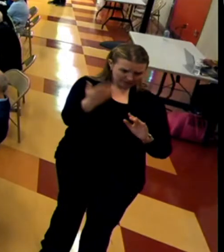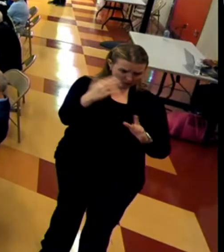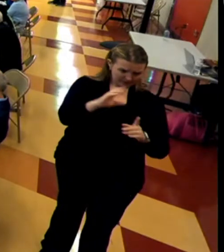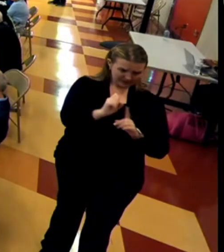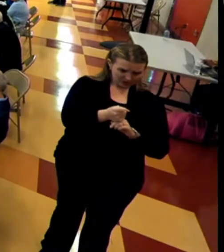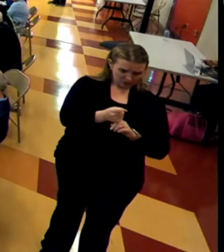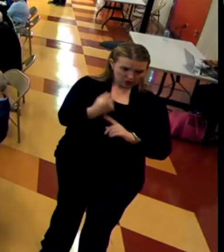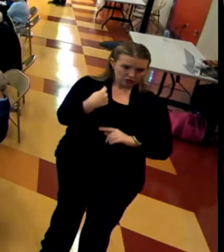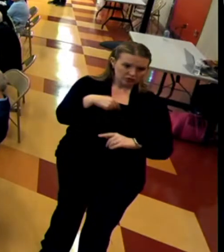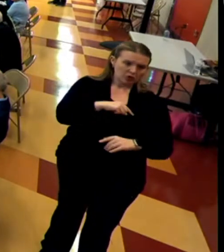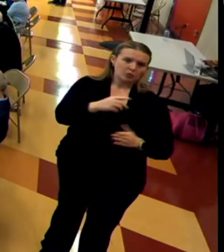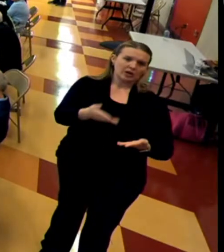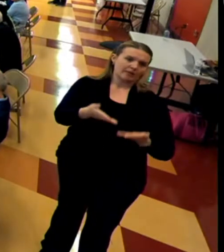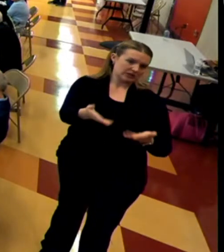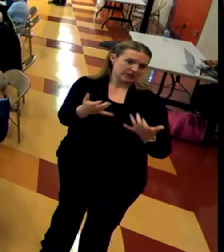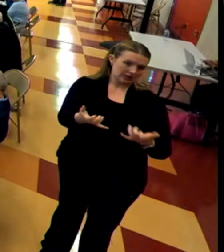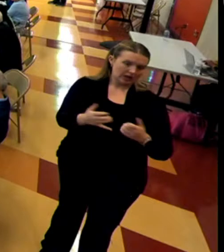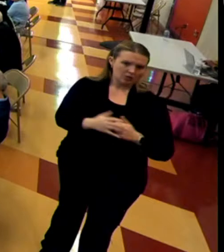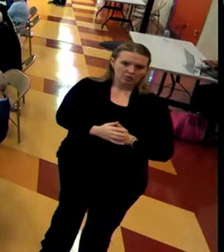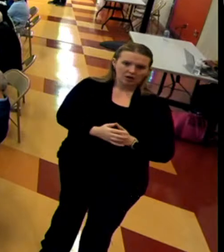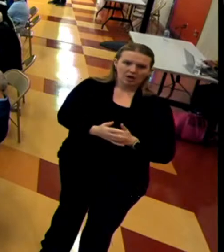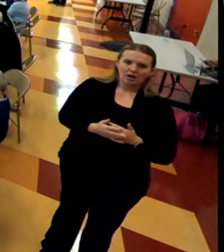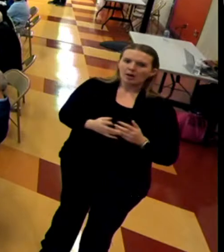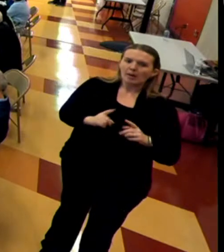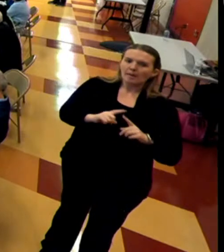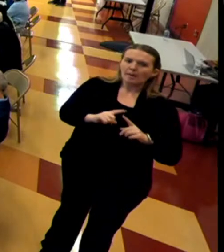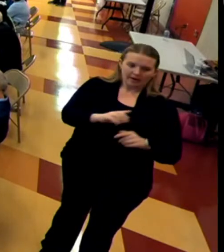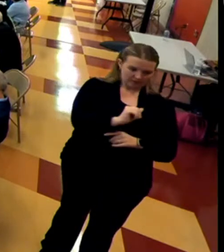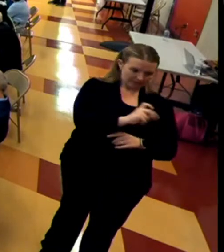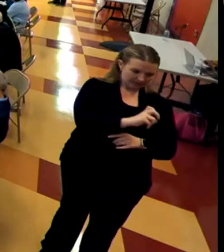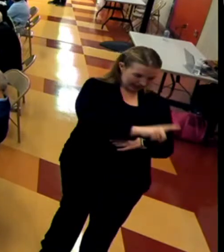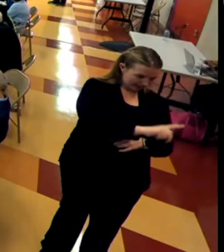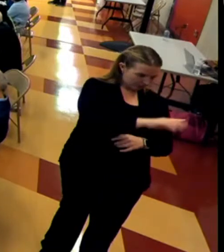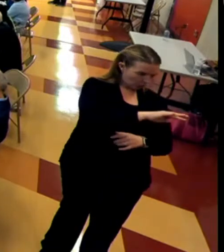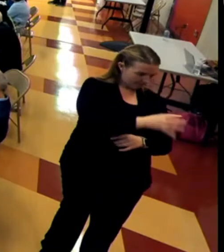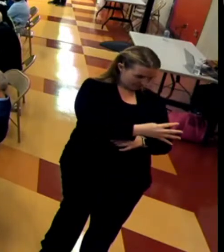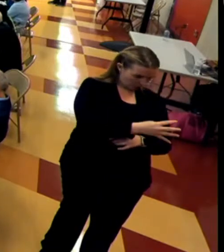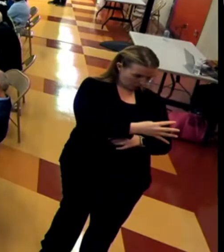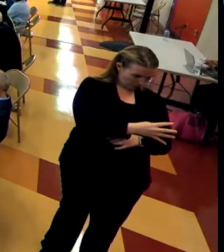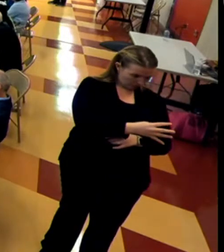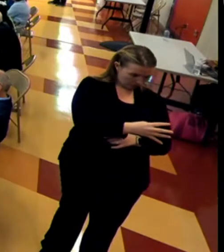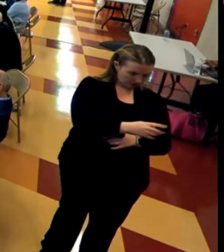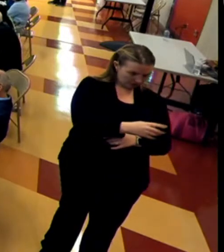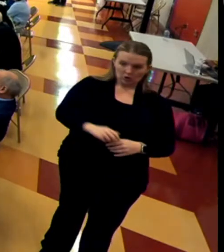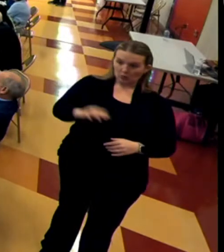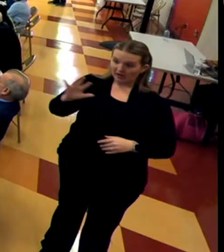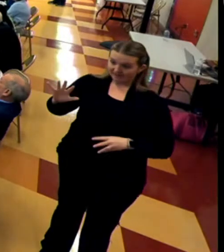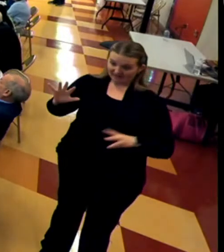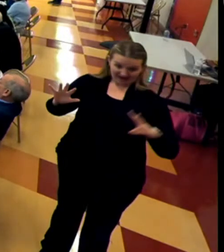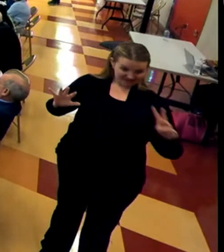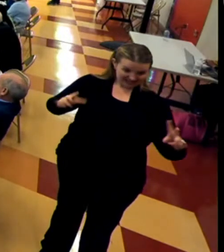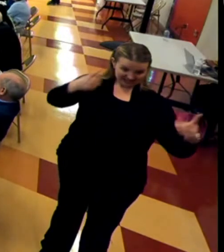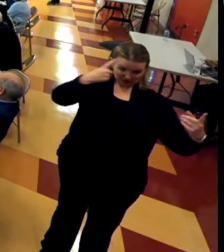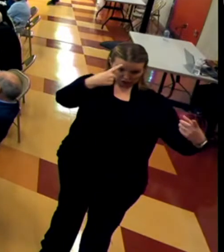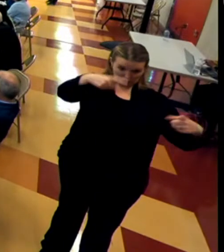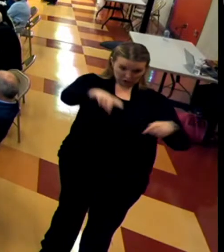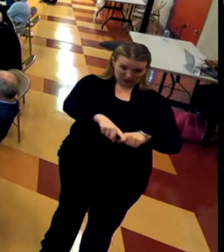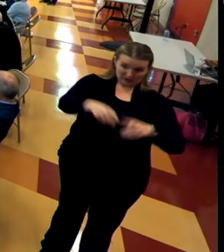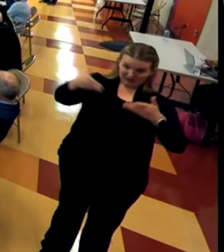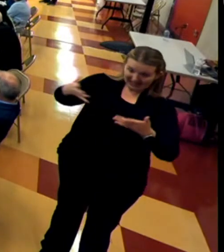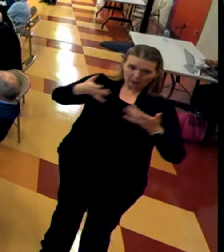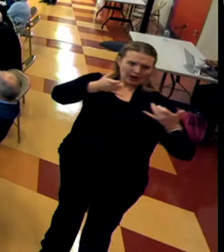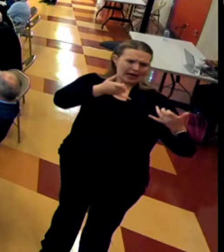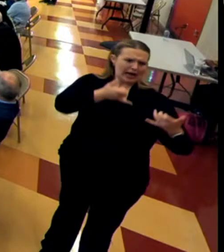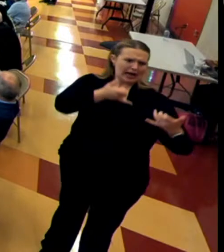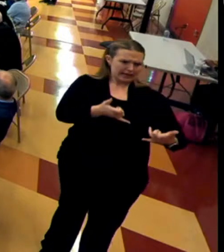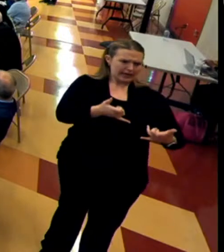that's what we are presenting here. I'm asking what changed between April 4th, when 5 and 6 came to agreement on what's up there, to now where